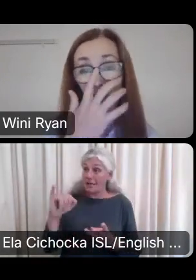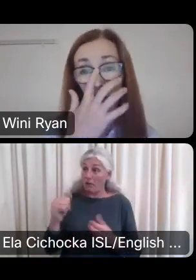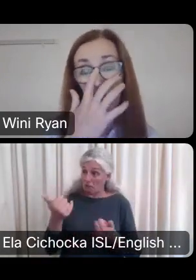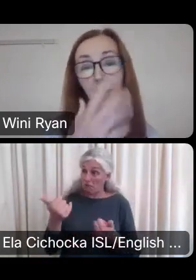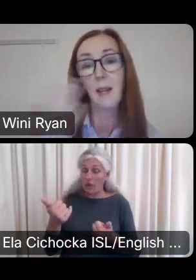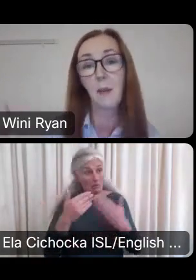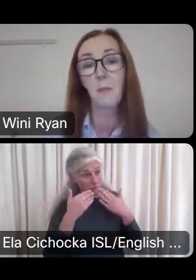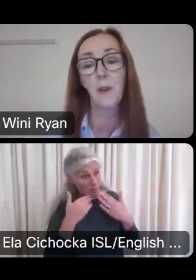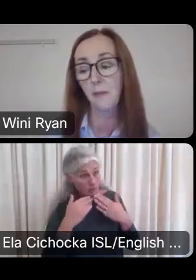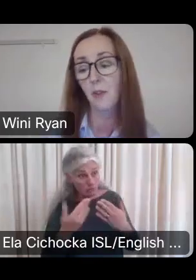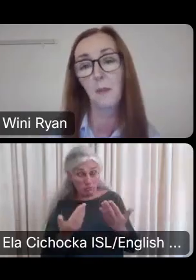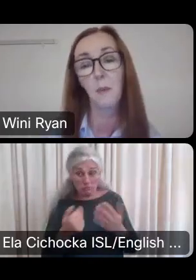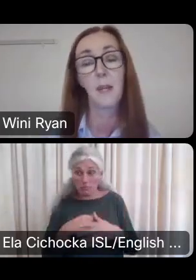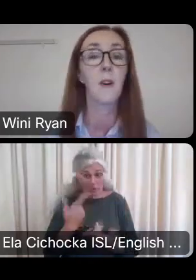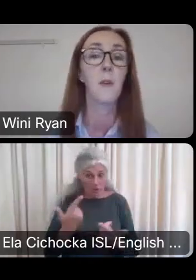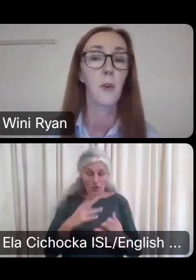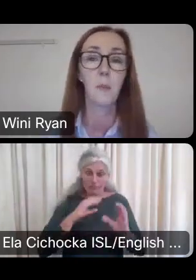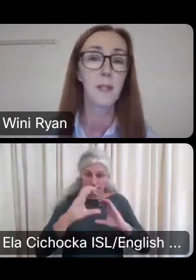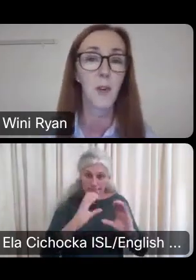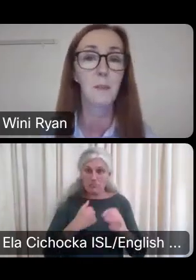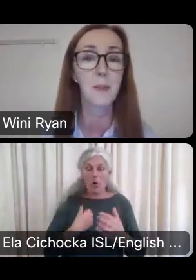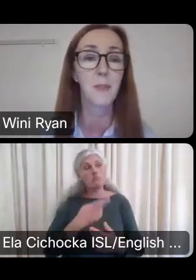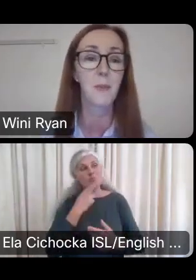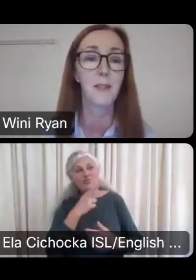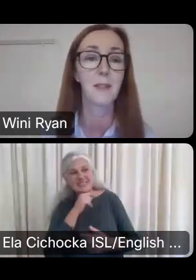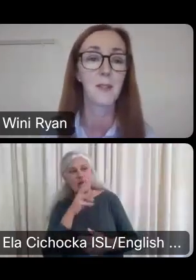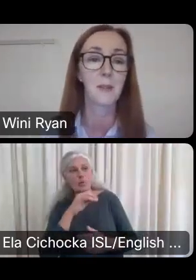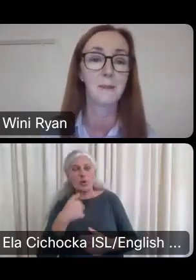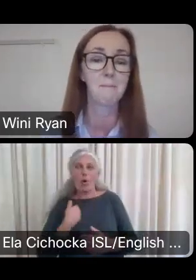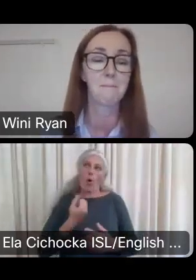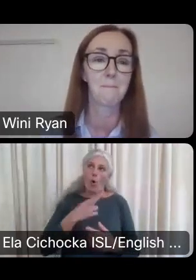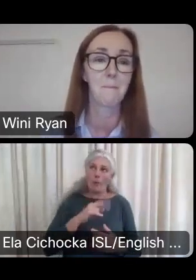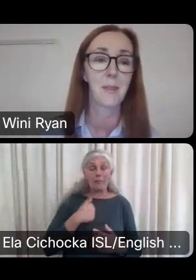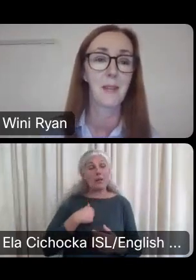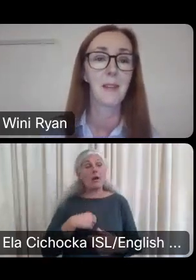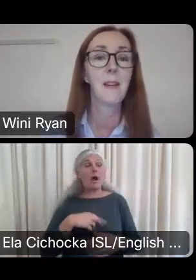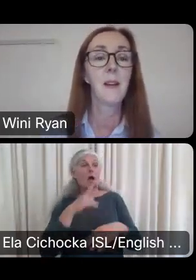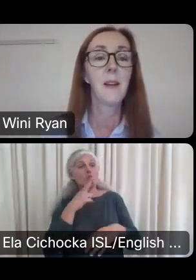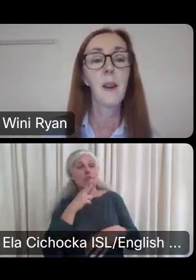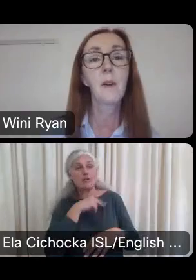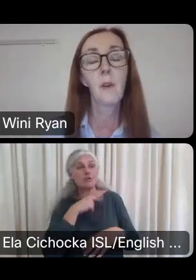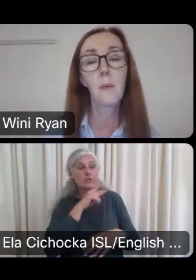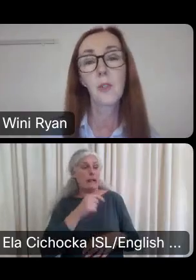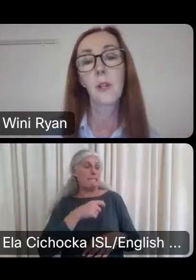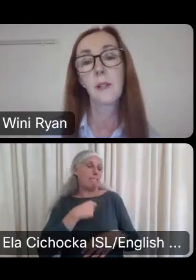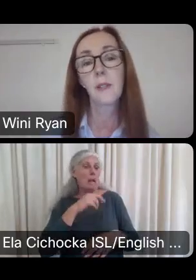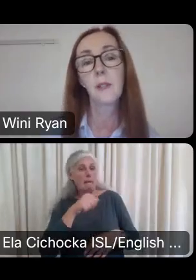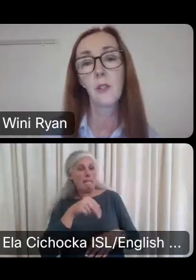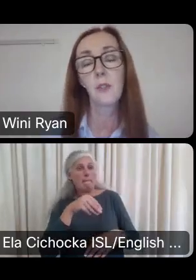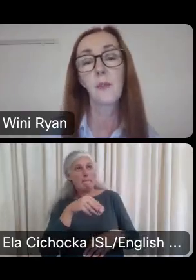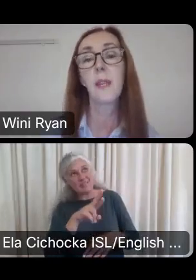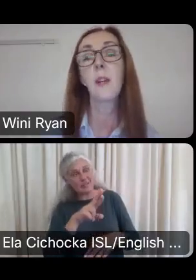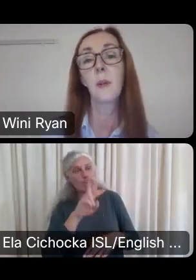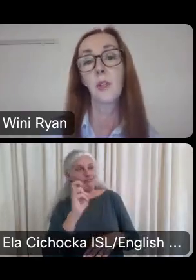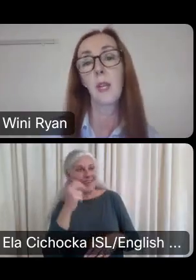me that choice. I prefer if you call me Winnie, or no, please call me Mrs. Ryan, and so on. Why are core emotional concerns